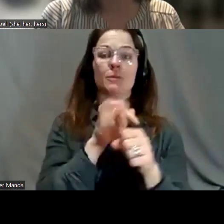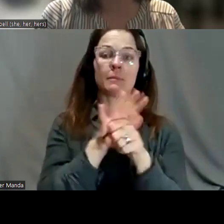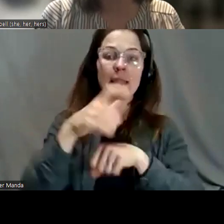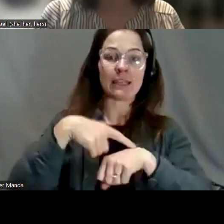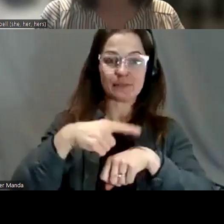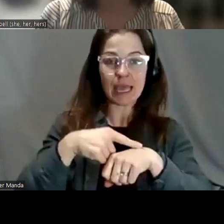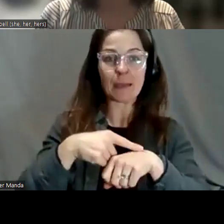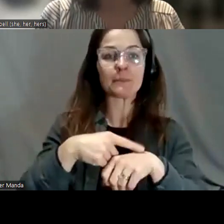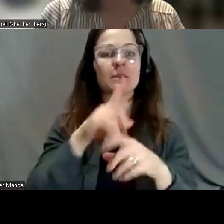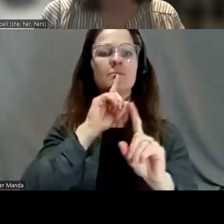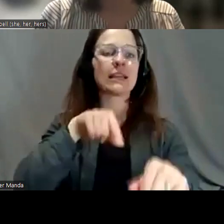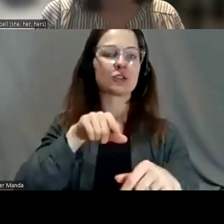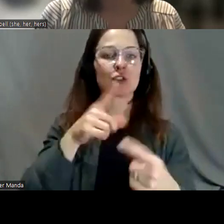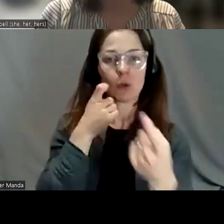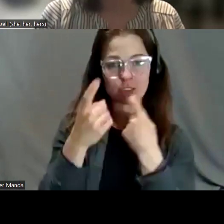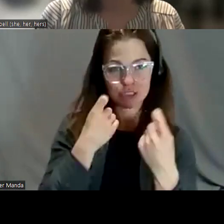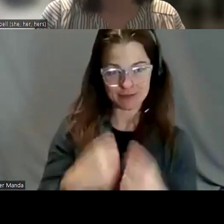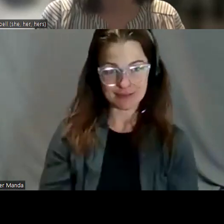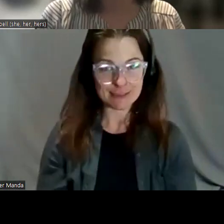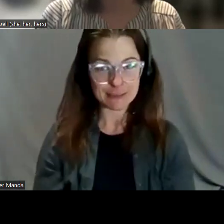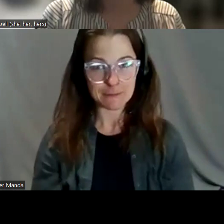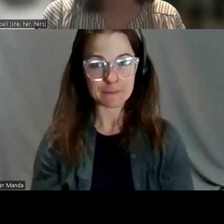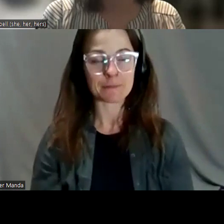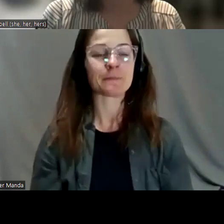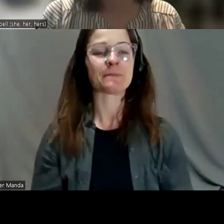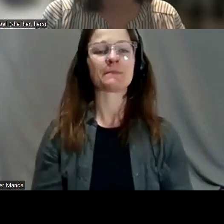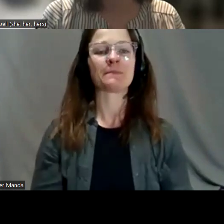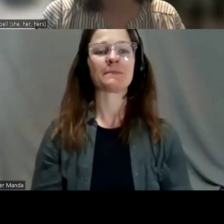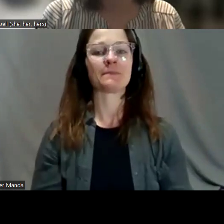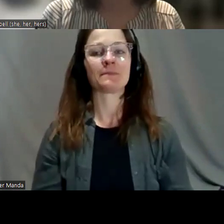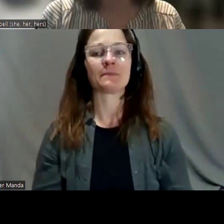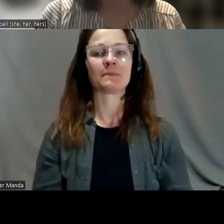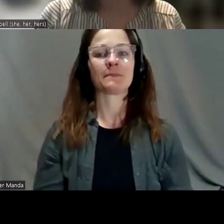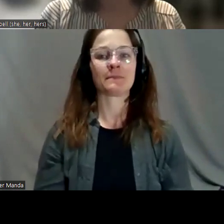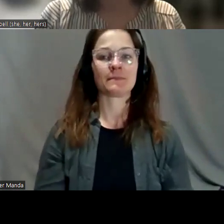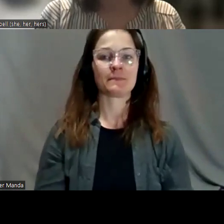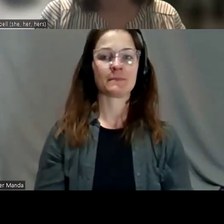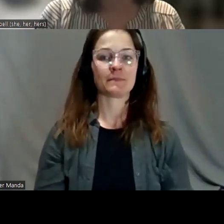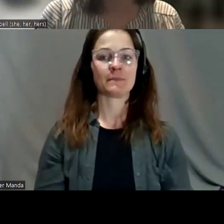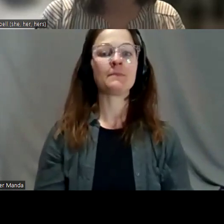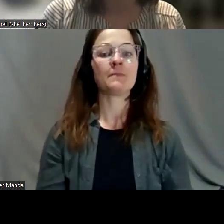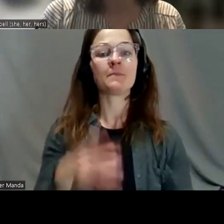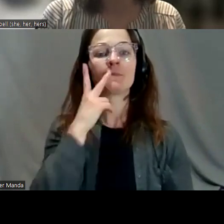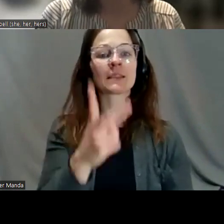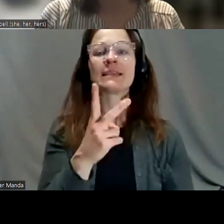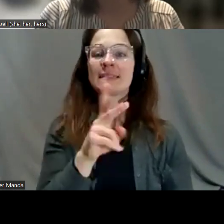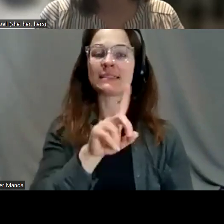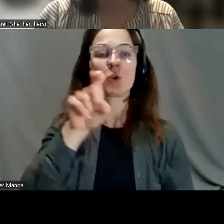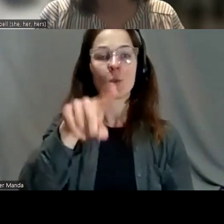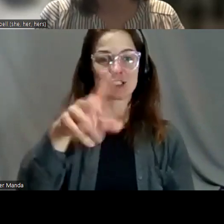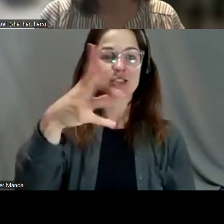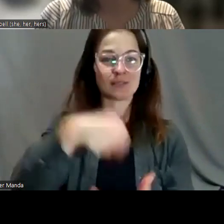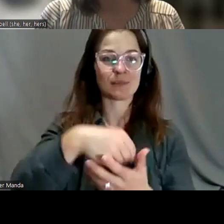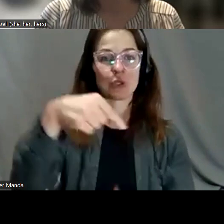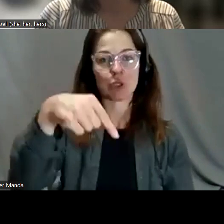address questions from our participating audience. And I see that there were some questions in the